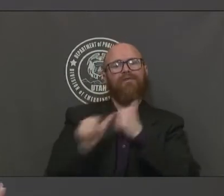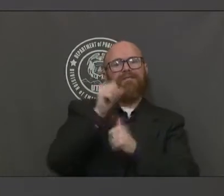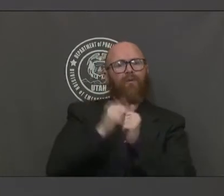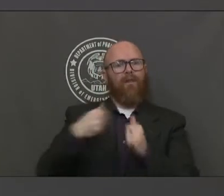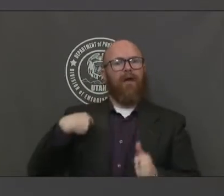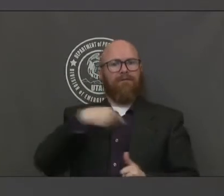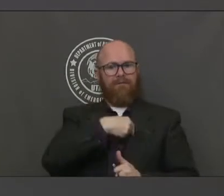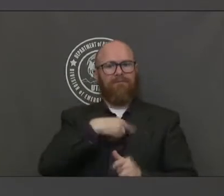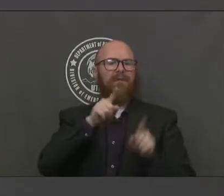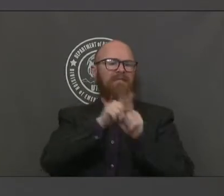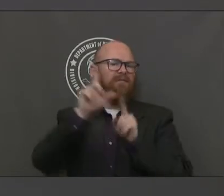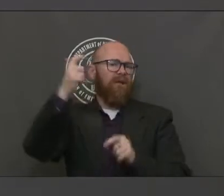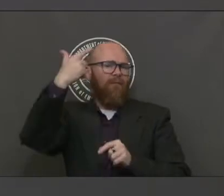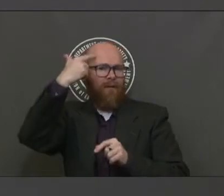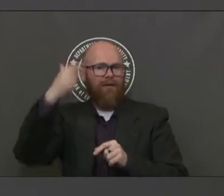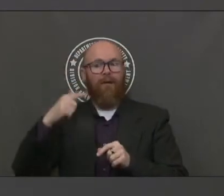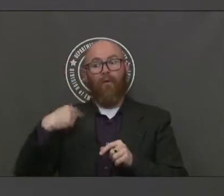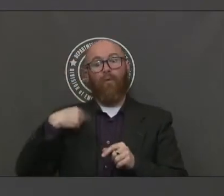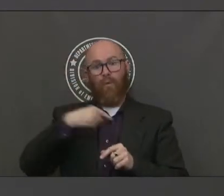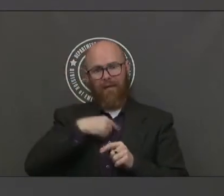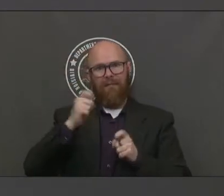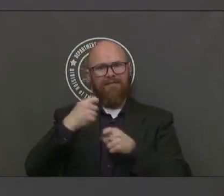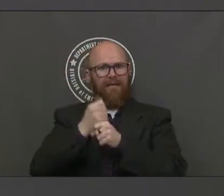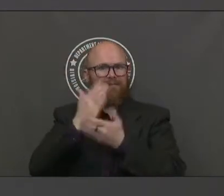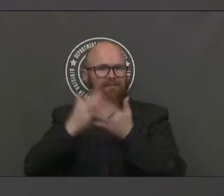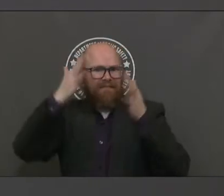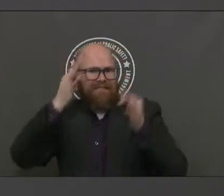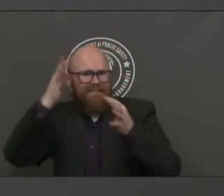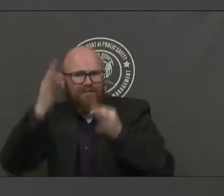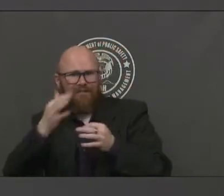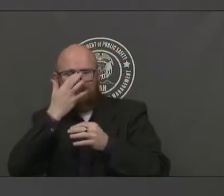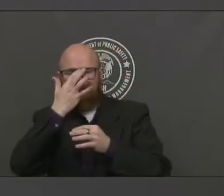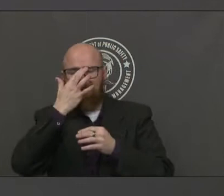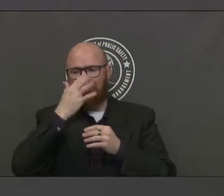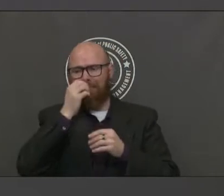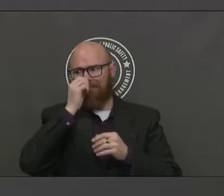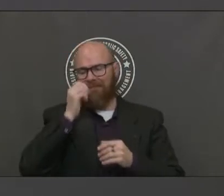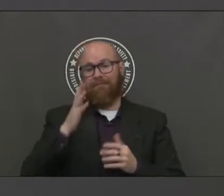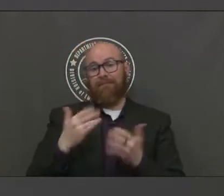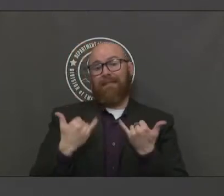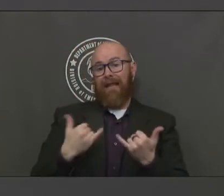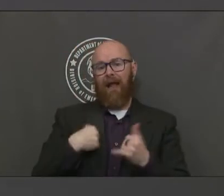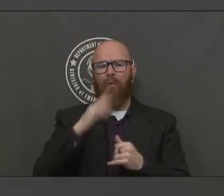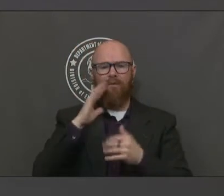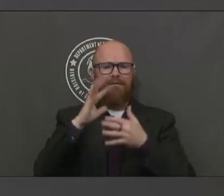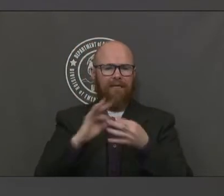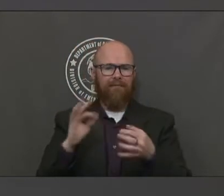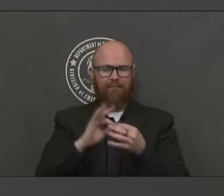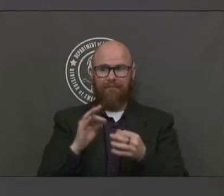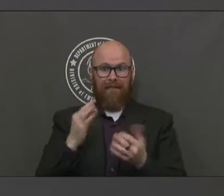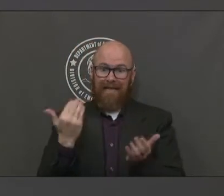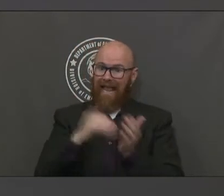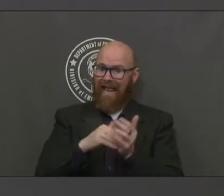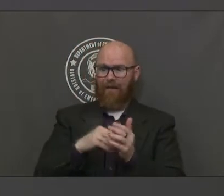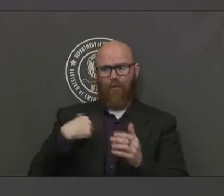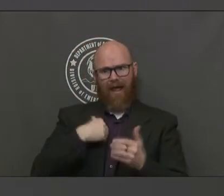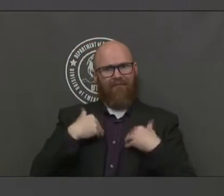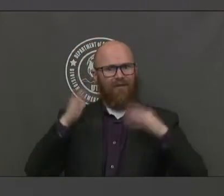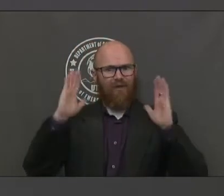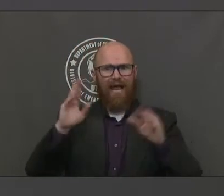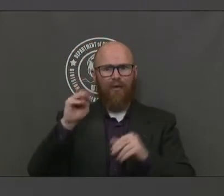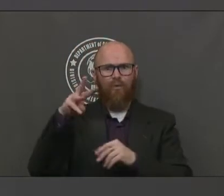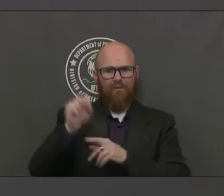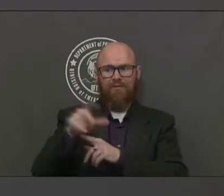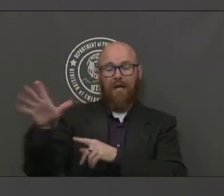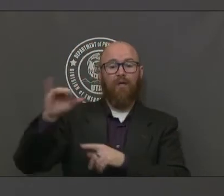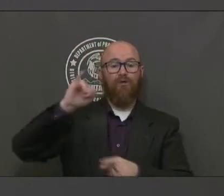us know what we're learning about variants, what we're learning about all these things. And by the way, I would say more good news on the Johnson & Johnson numbers, because